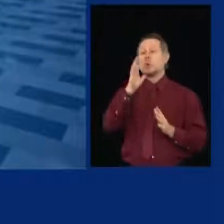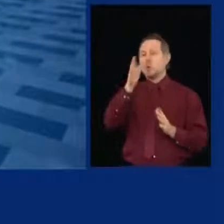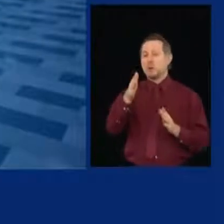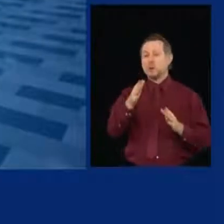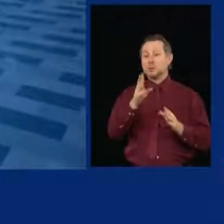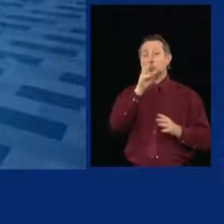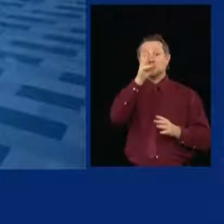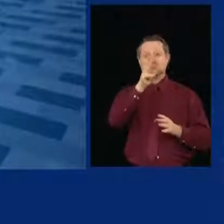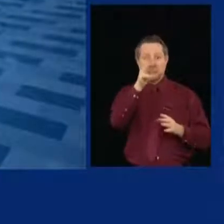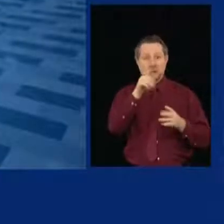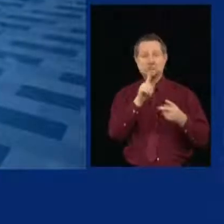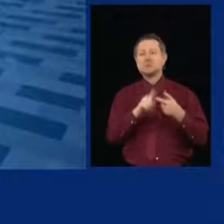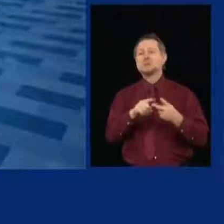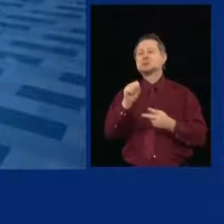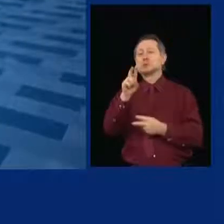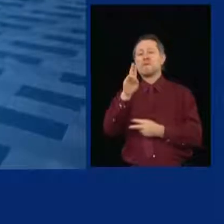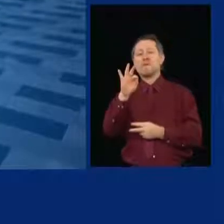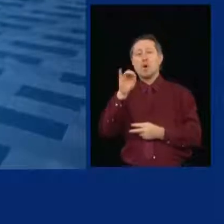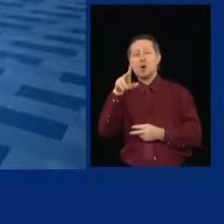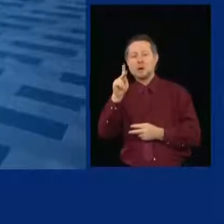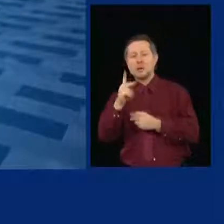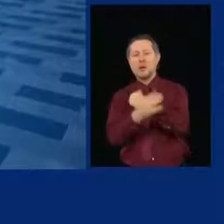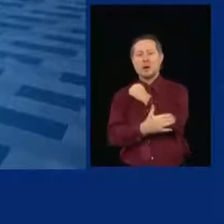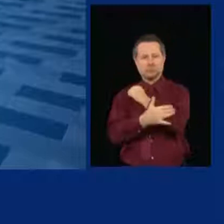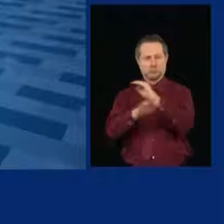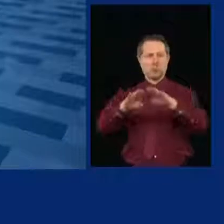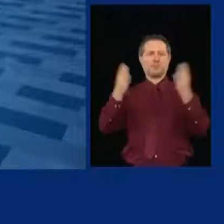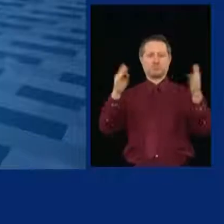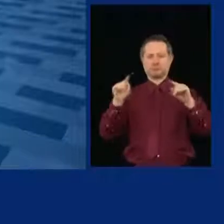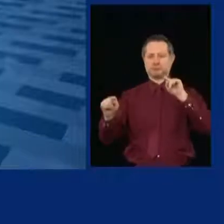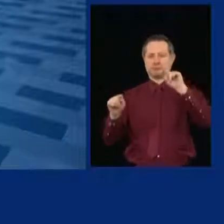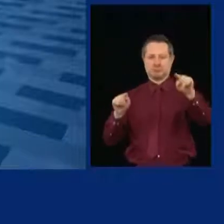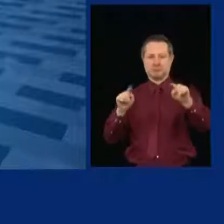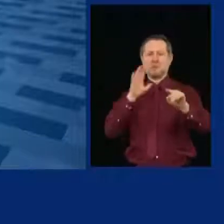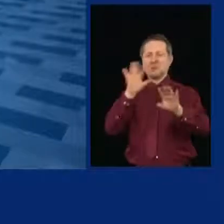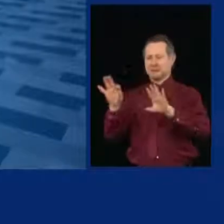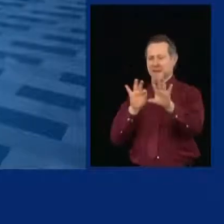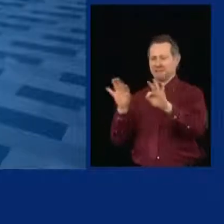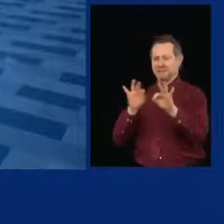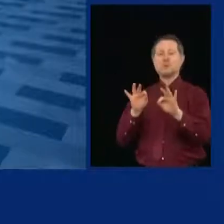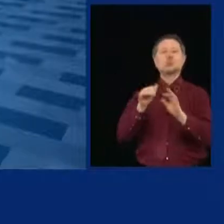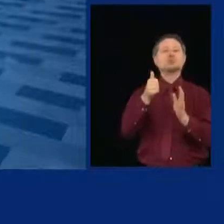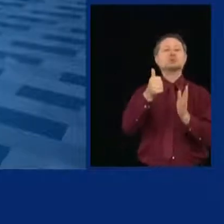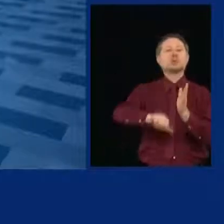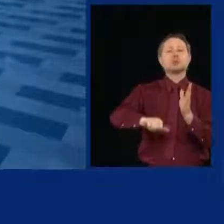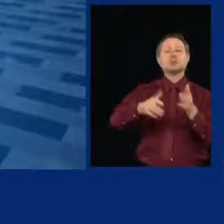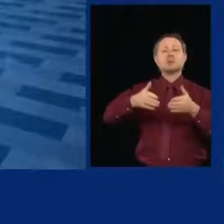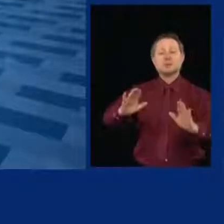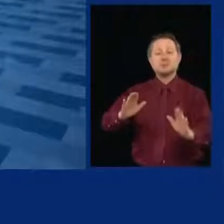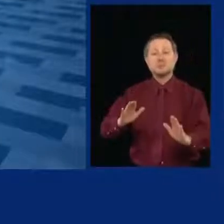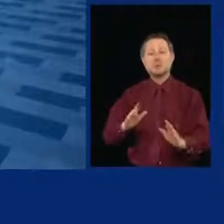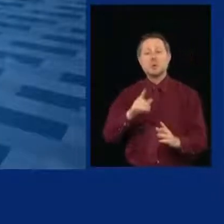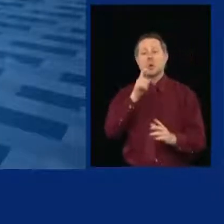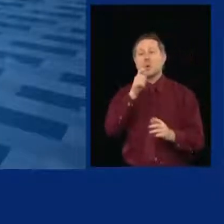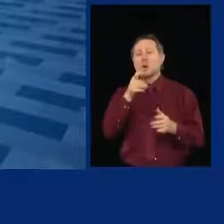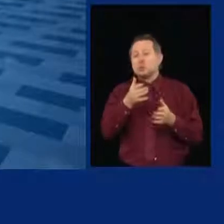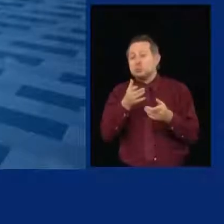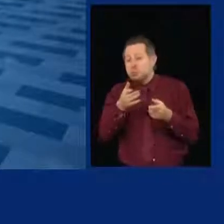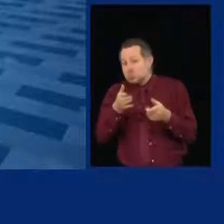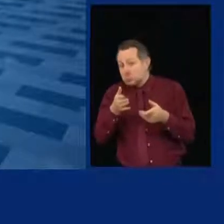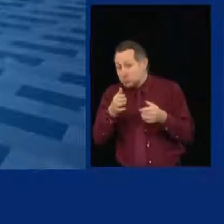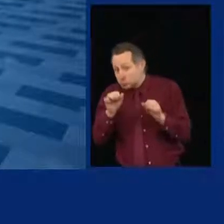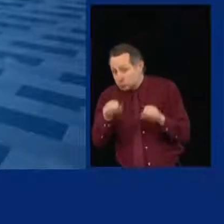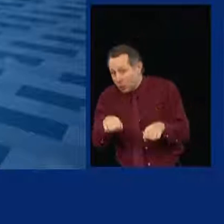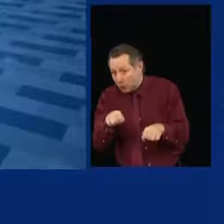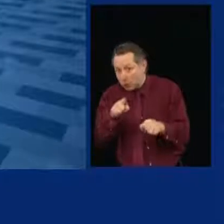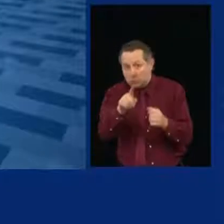Suffolk counties for elective surgeries and ambulatory care. We want to make sure people who need medical services are